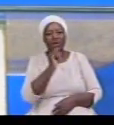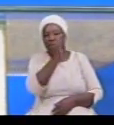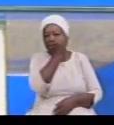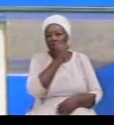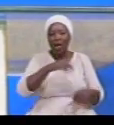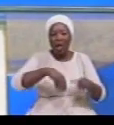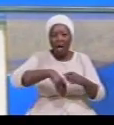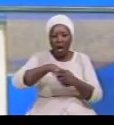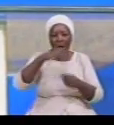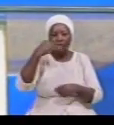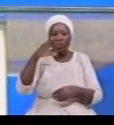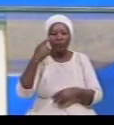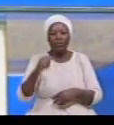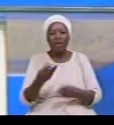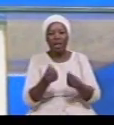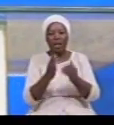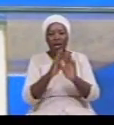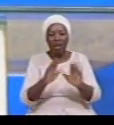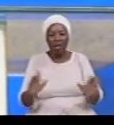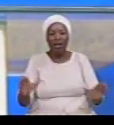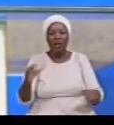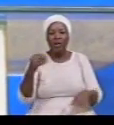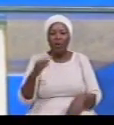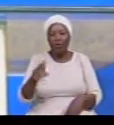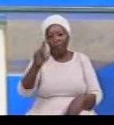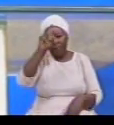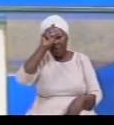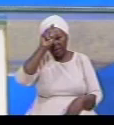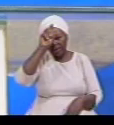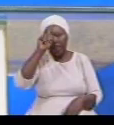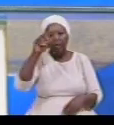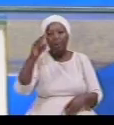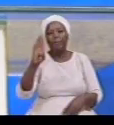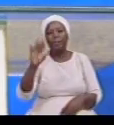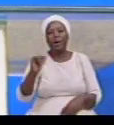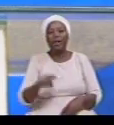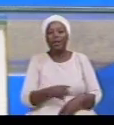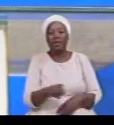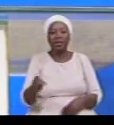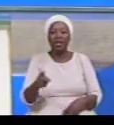out of the land of Egypt by their armies.